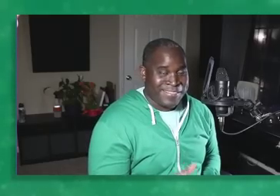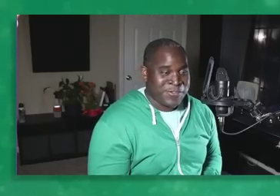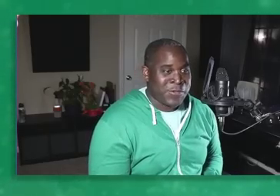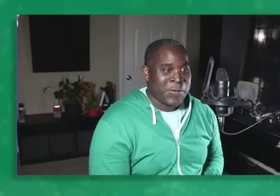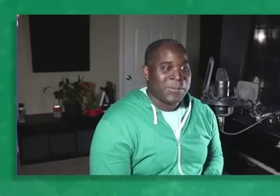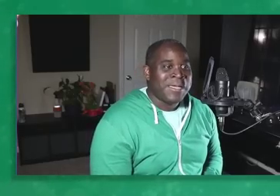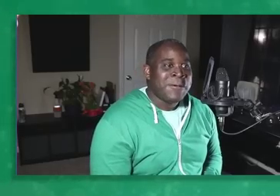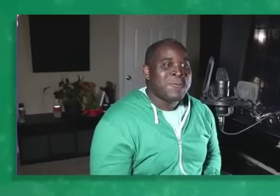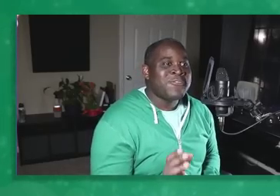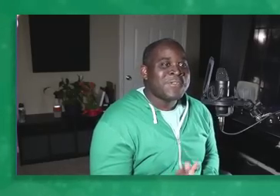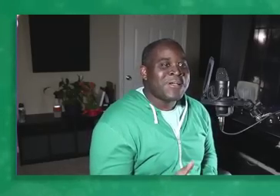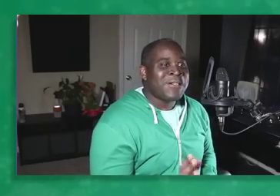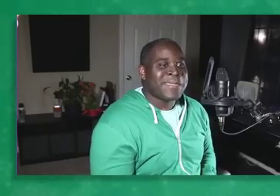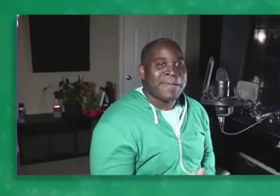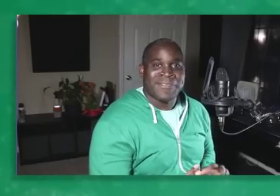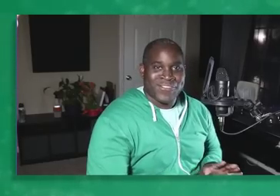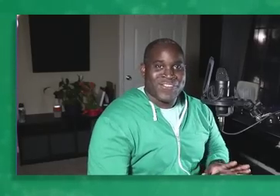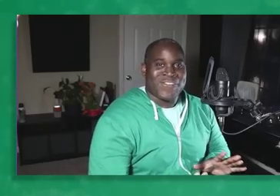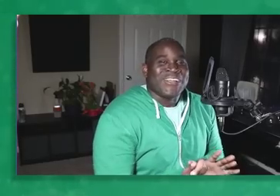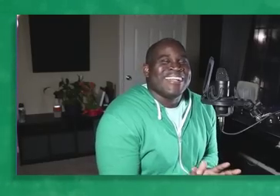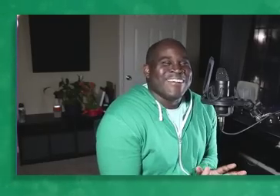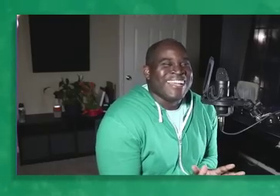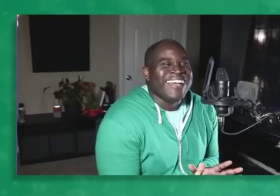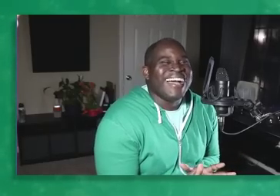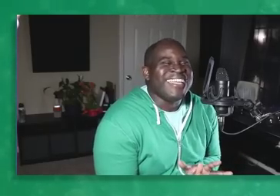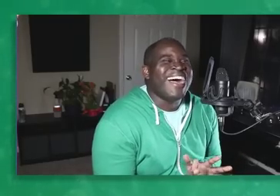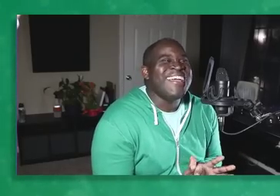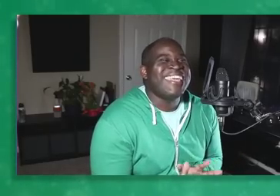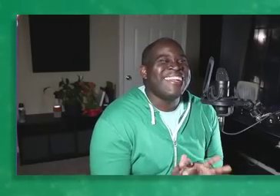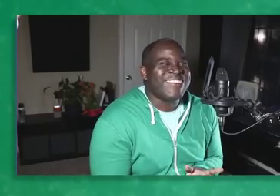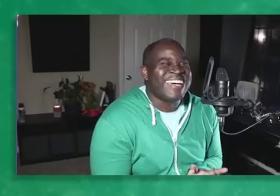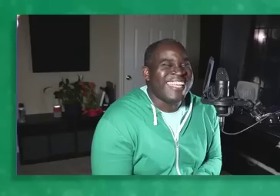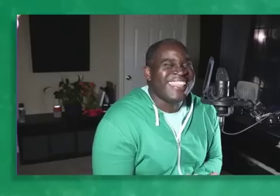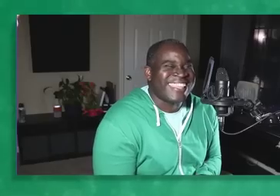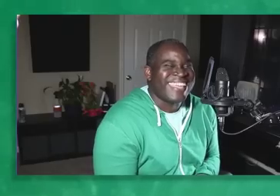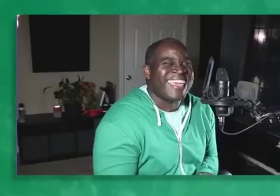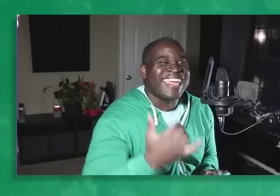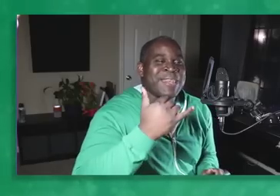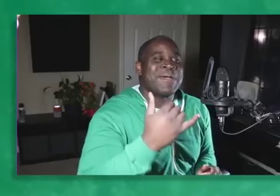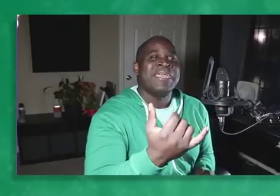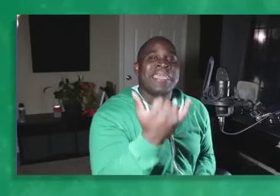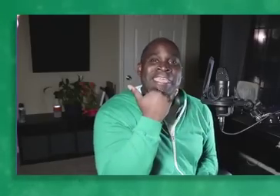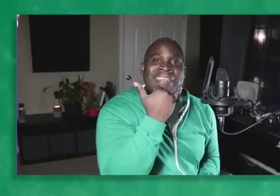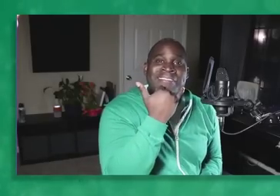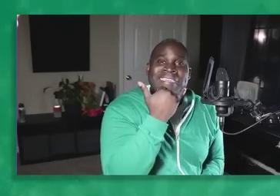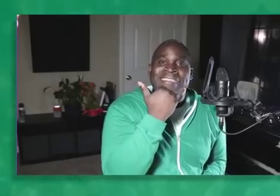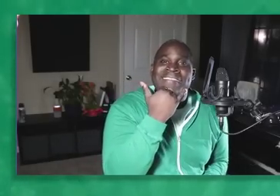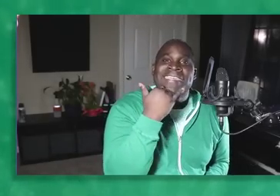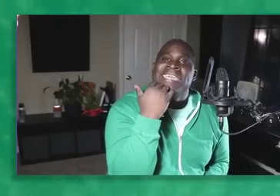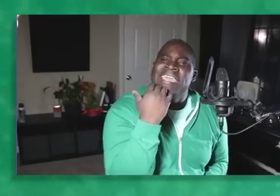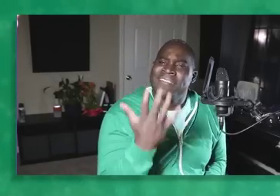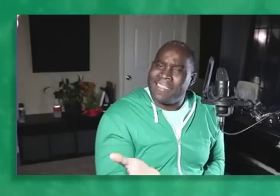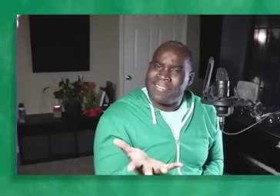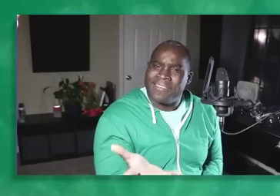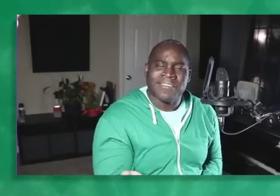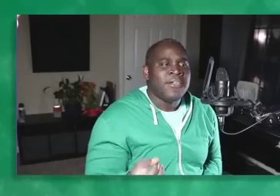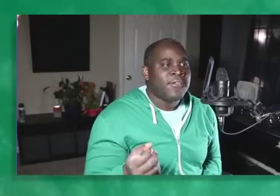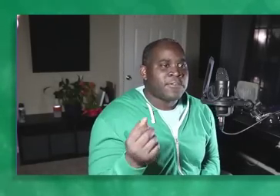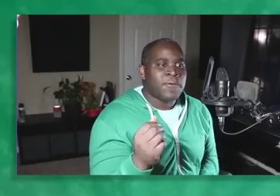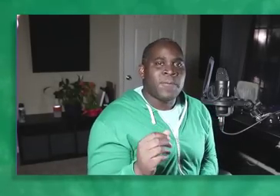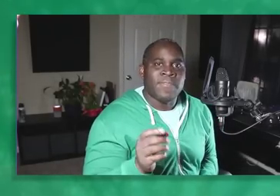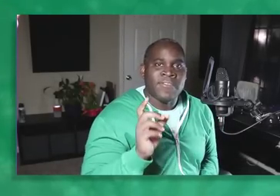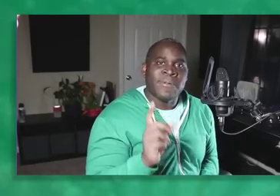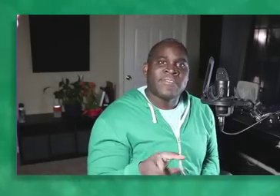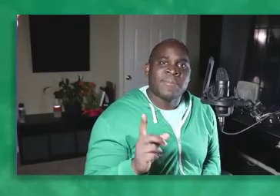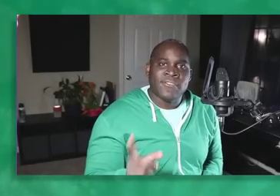since I've seen this show. We're just going to call him Captain Ginger. I didn't want to say that. Anyway, he does this, and he's like this.